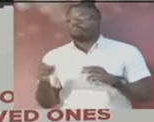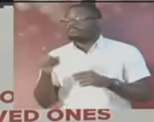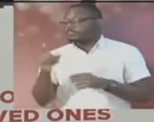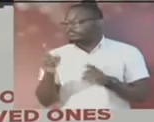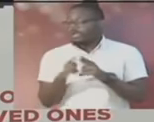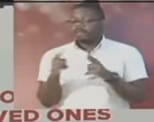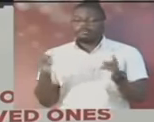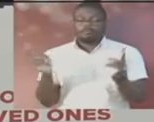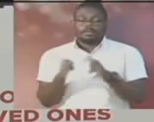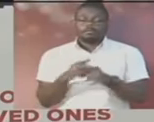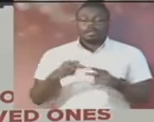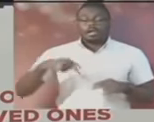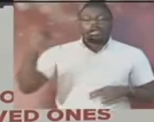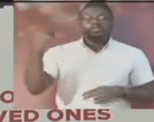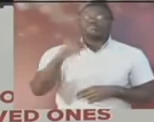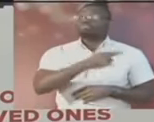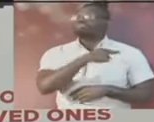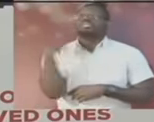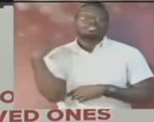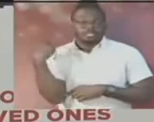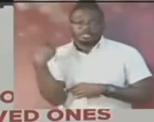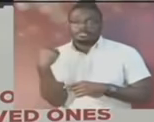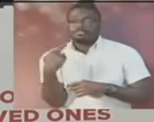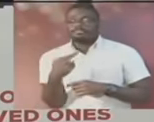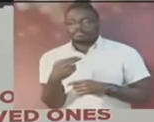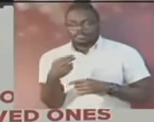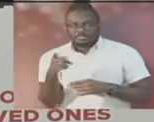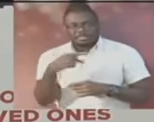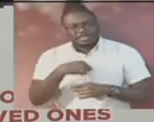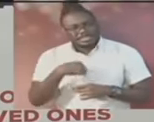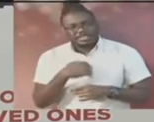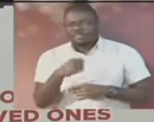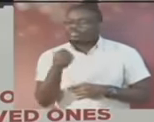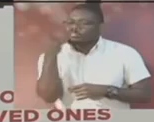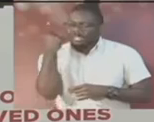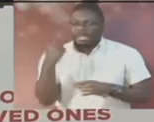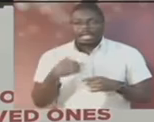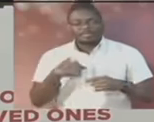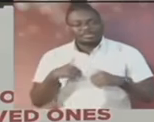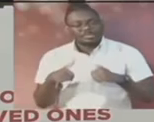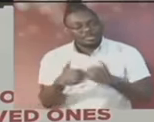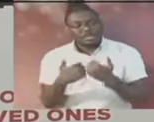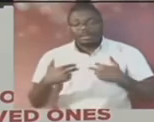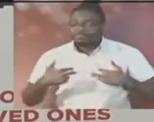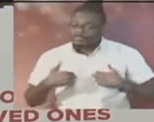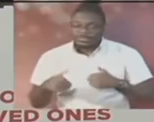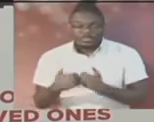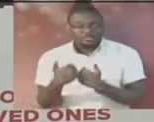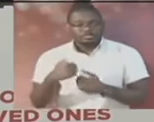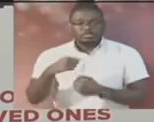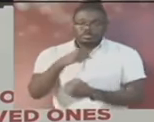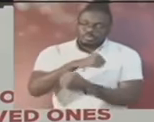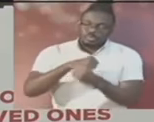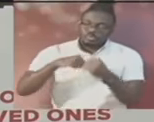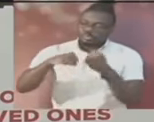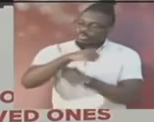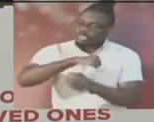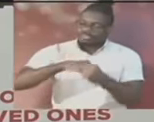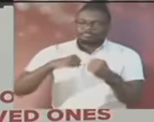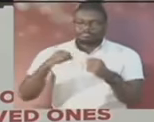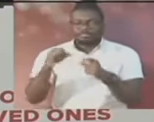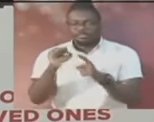We appreciate your patience. We understand the challenges which you have socially, mentally, and we know that it has not been easy for